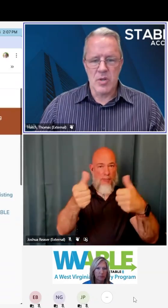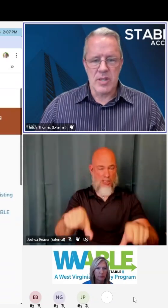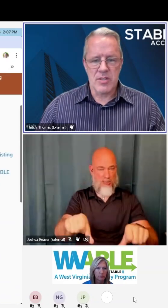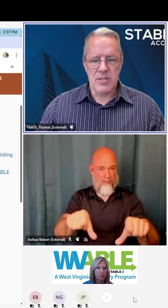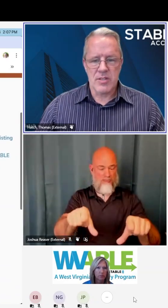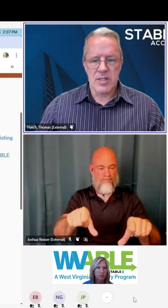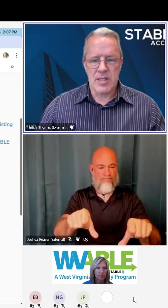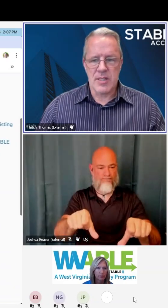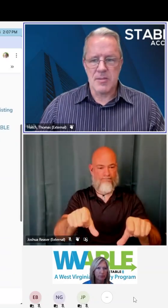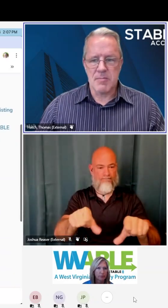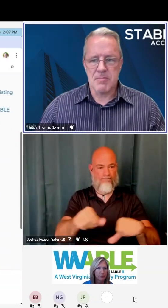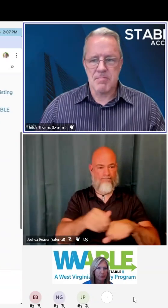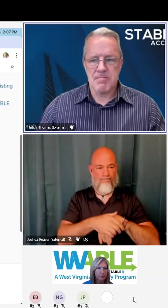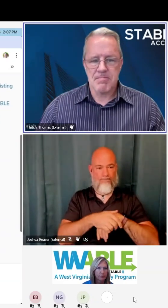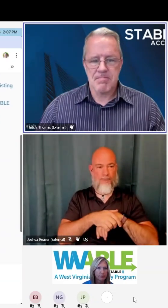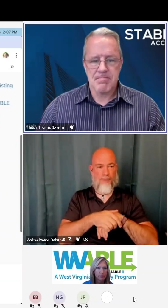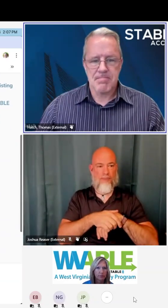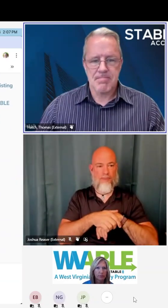will notice,